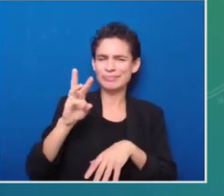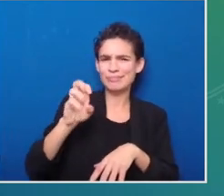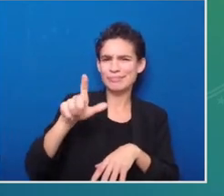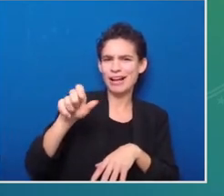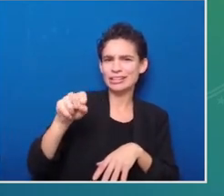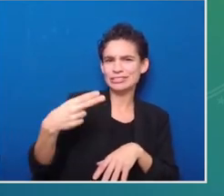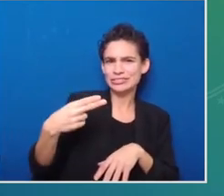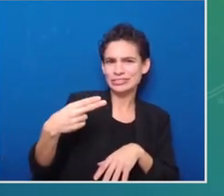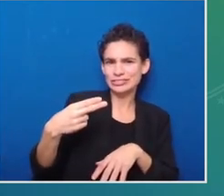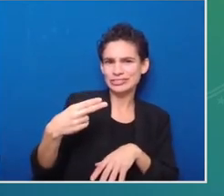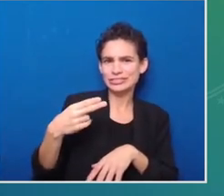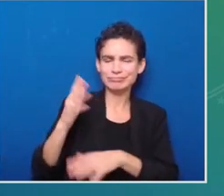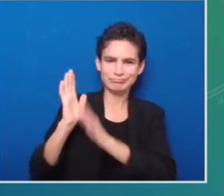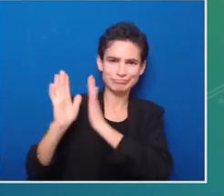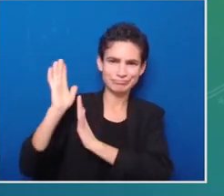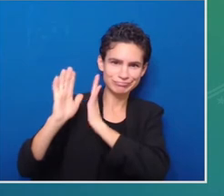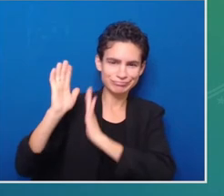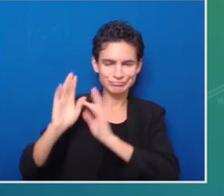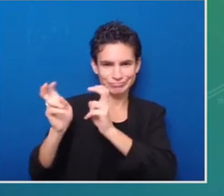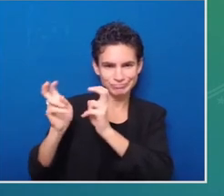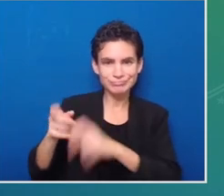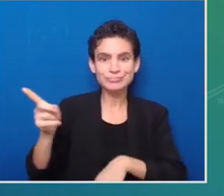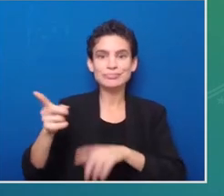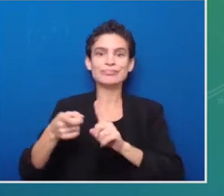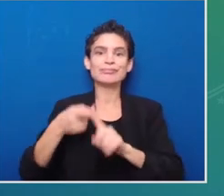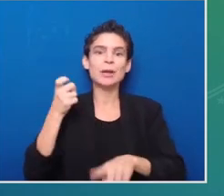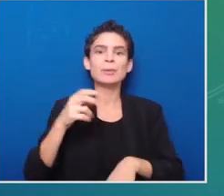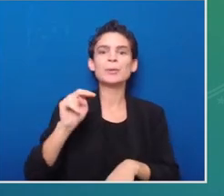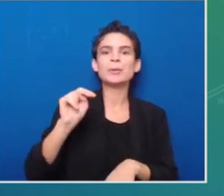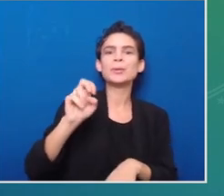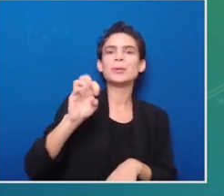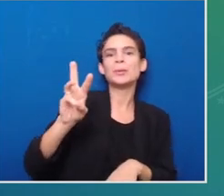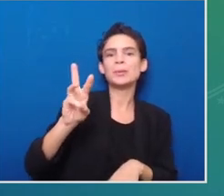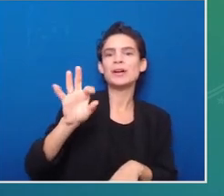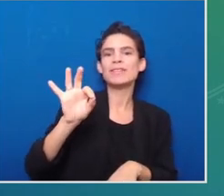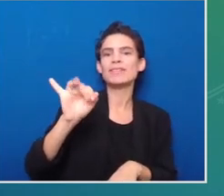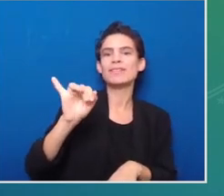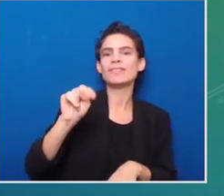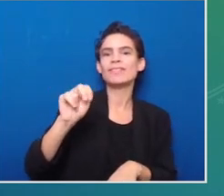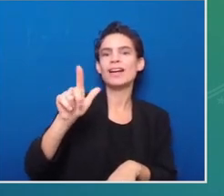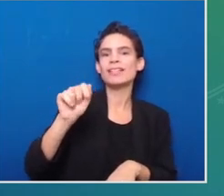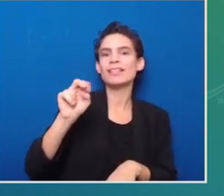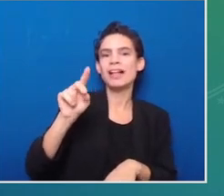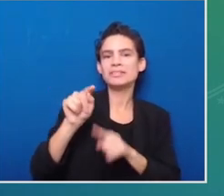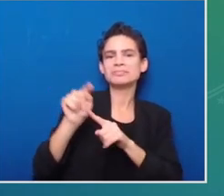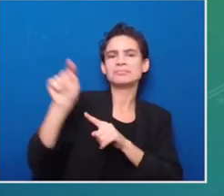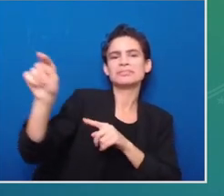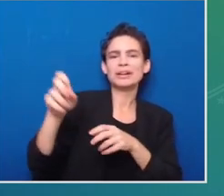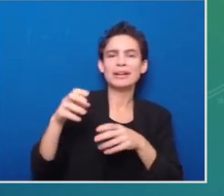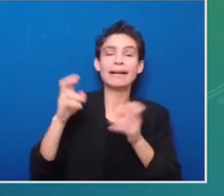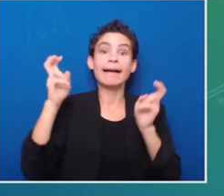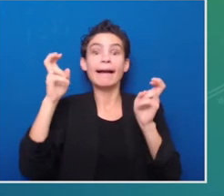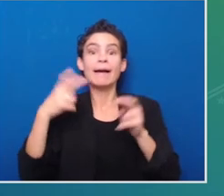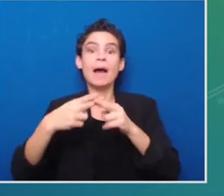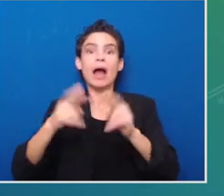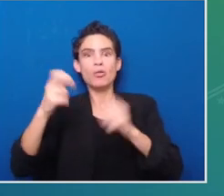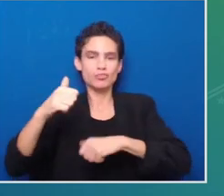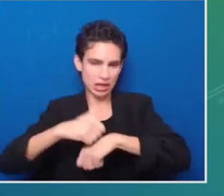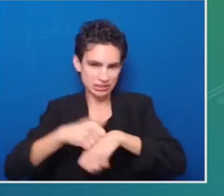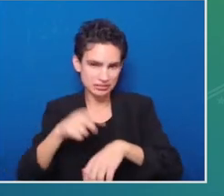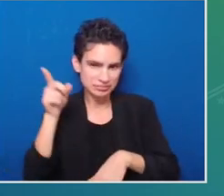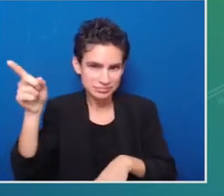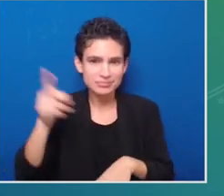Newfoundland, which is a Canadian province off the East Coast, a fishing province they call The Rock. And like many women in her